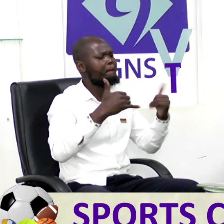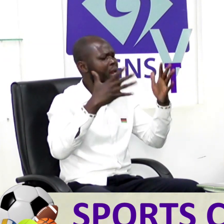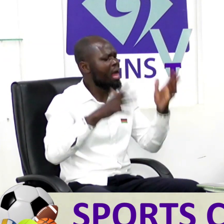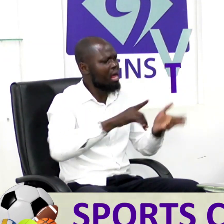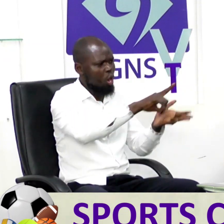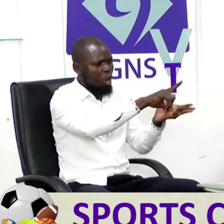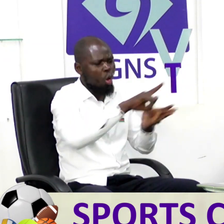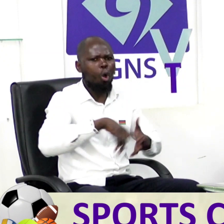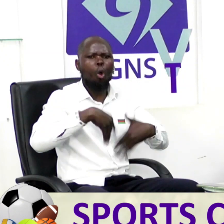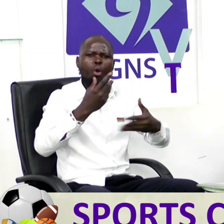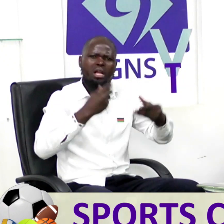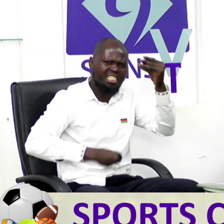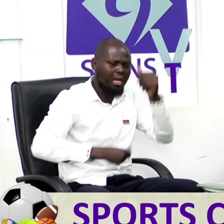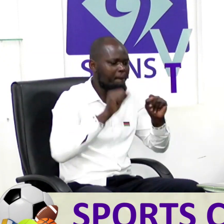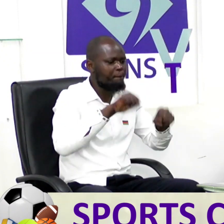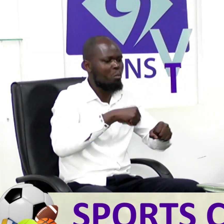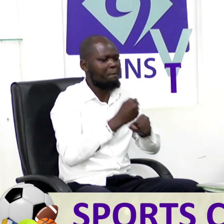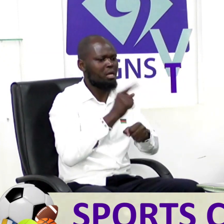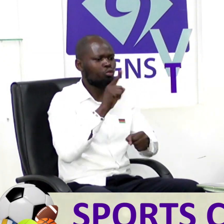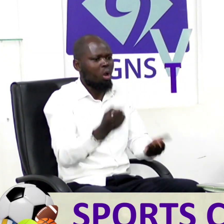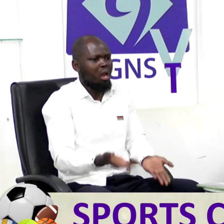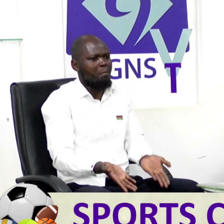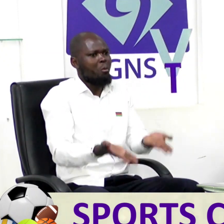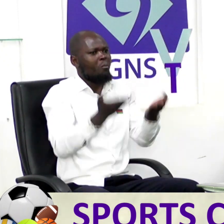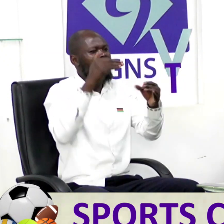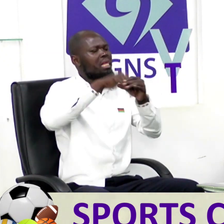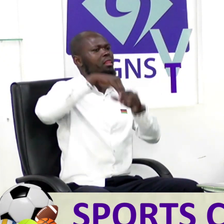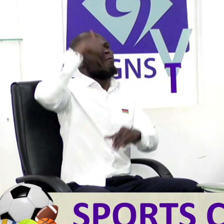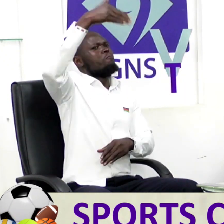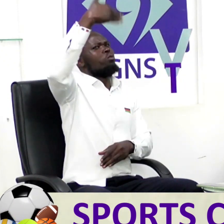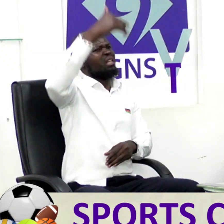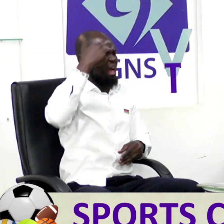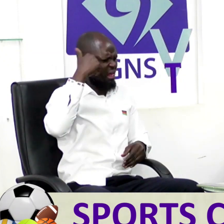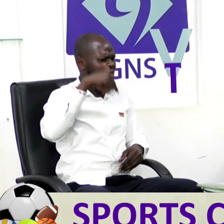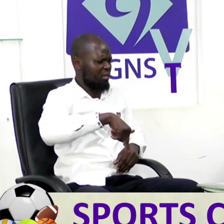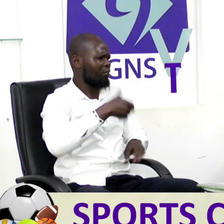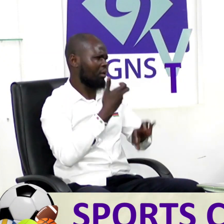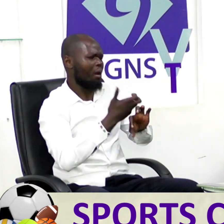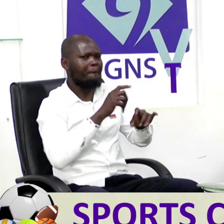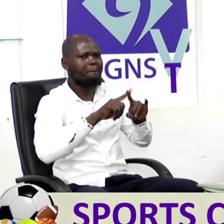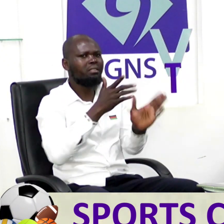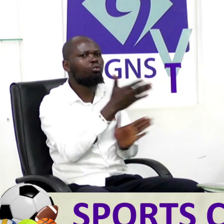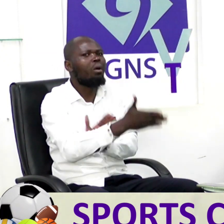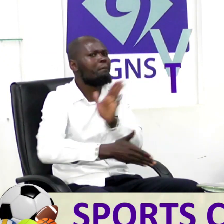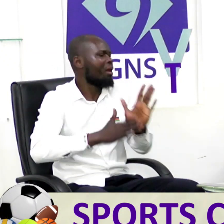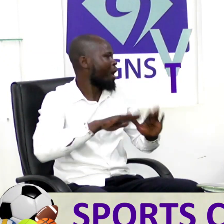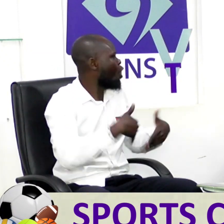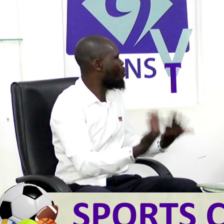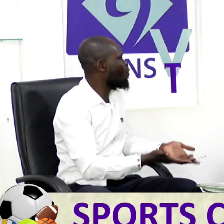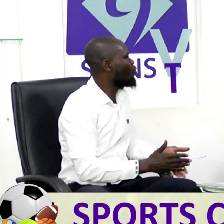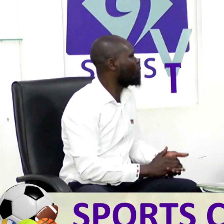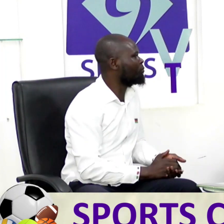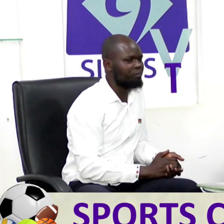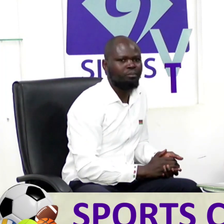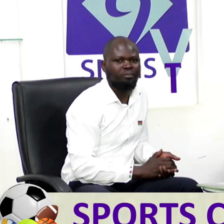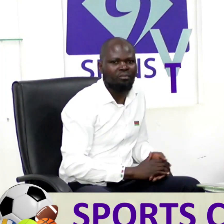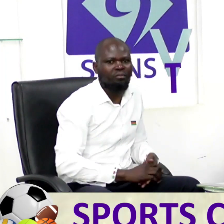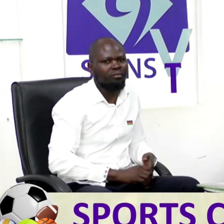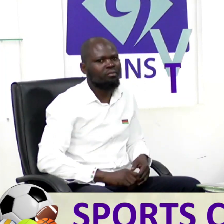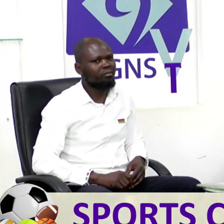or what are the challenges that is facing Kariobangi Sharks? Do you think they need to learn a lot of players so that they can improve on their